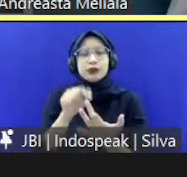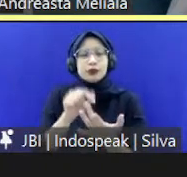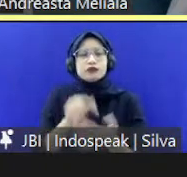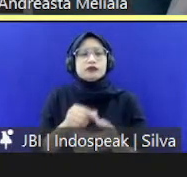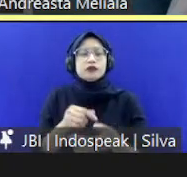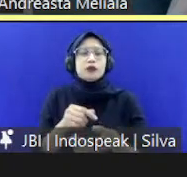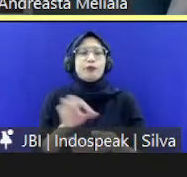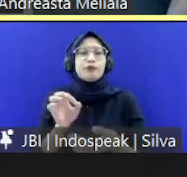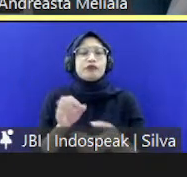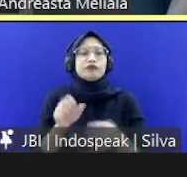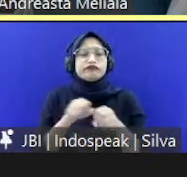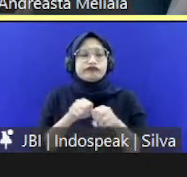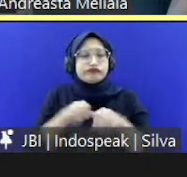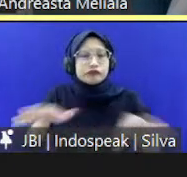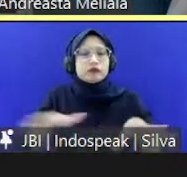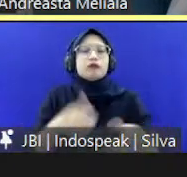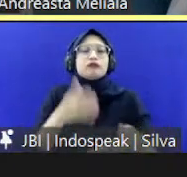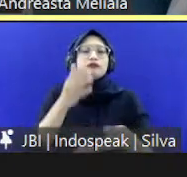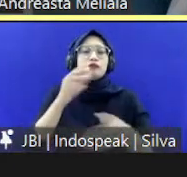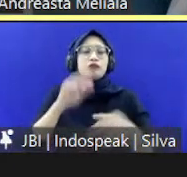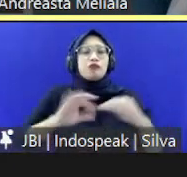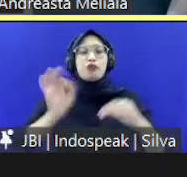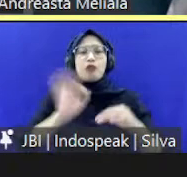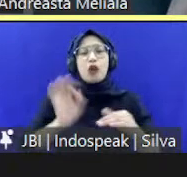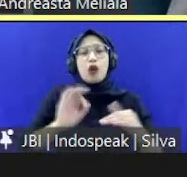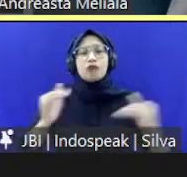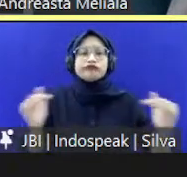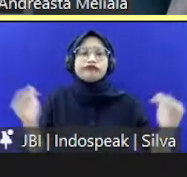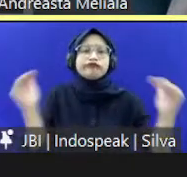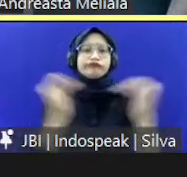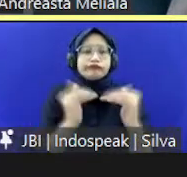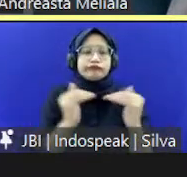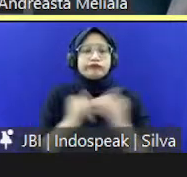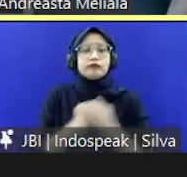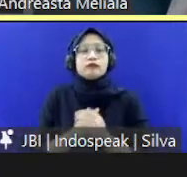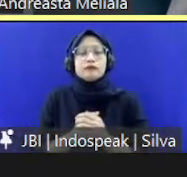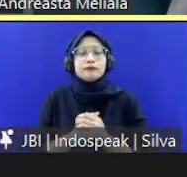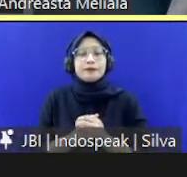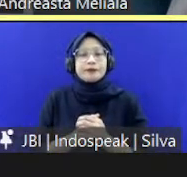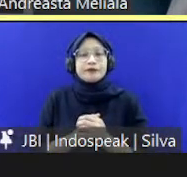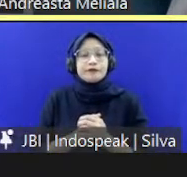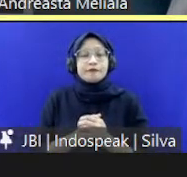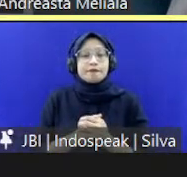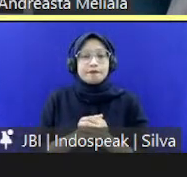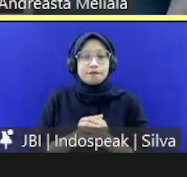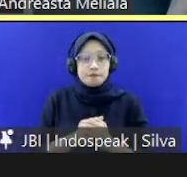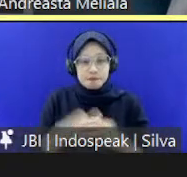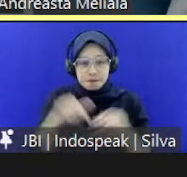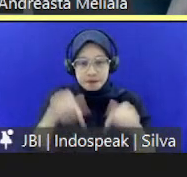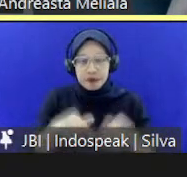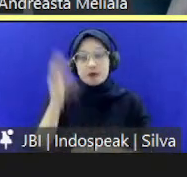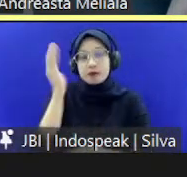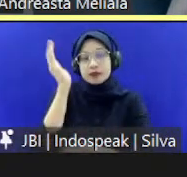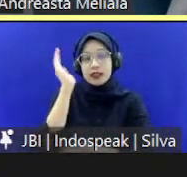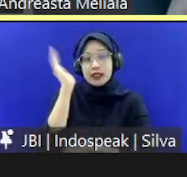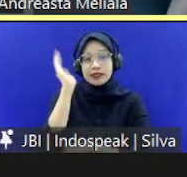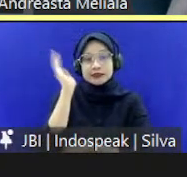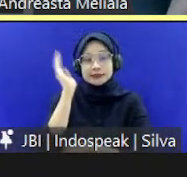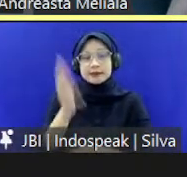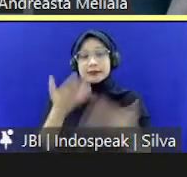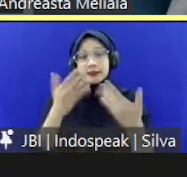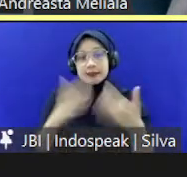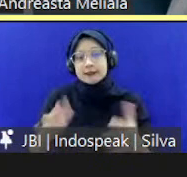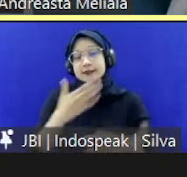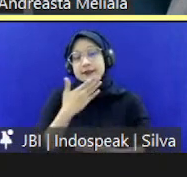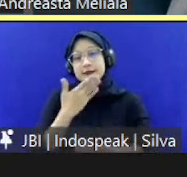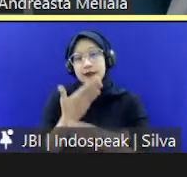the disparity is increased rather than a decrease. So I would like to end my presentation over here. Thank you for your